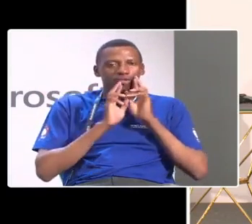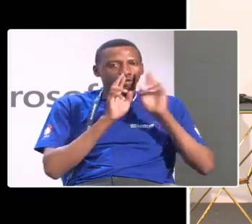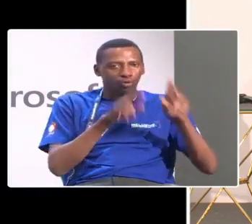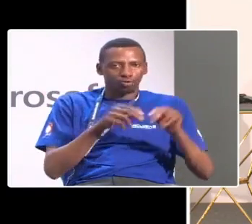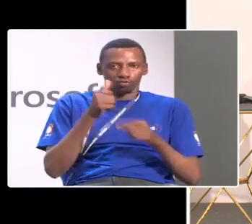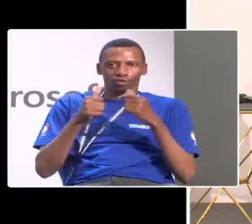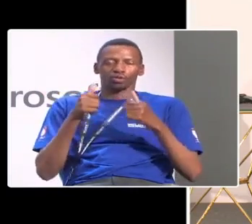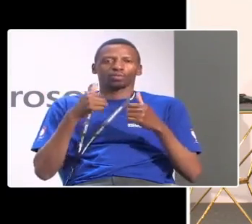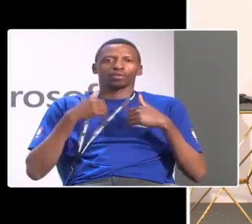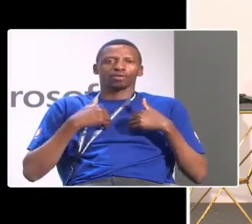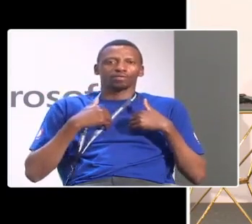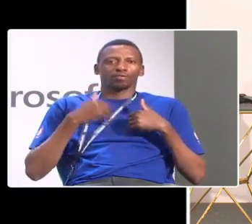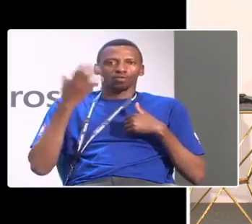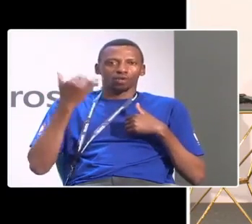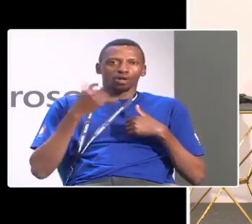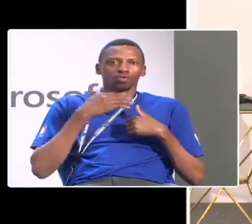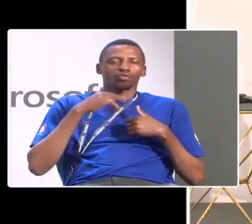like to initiate this program.